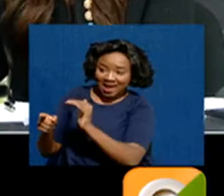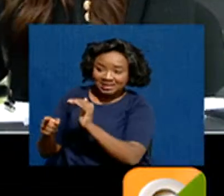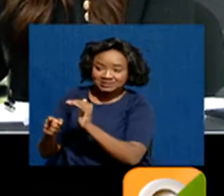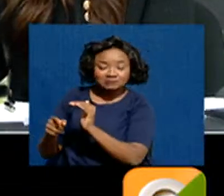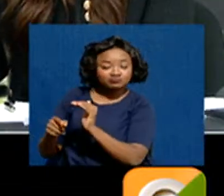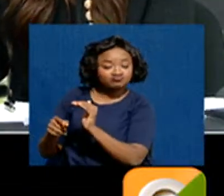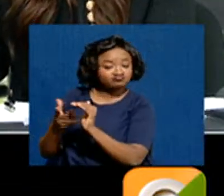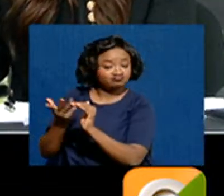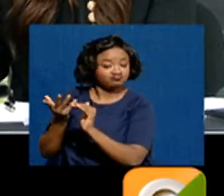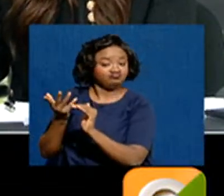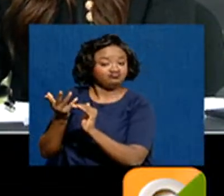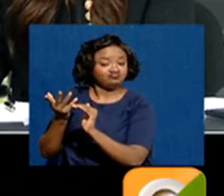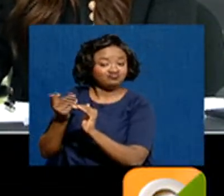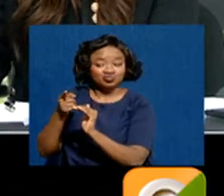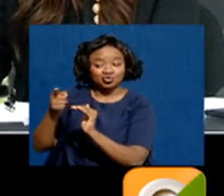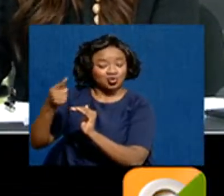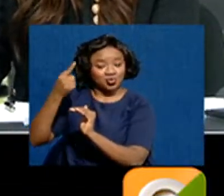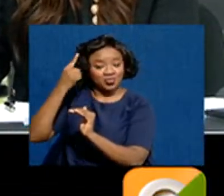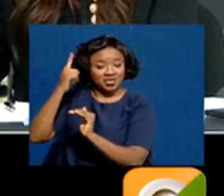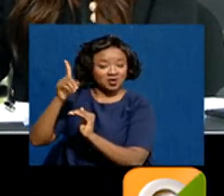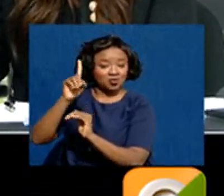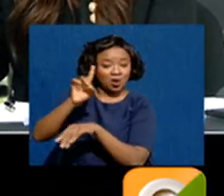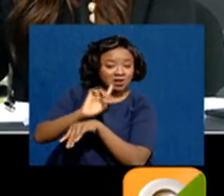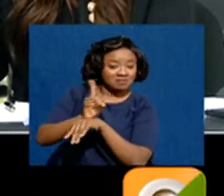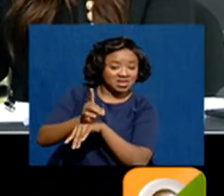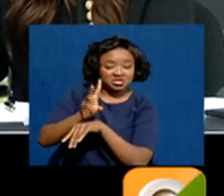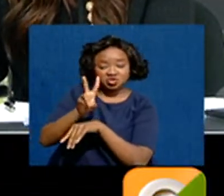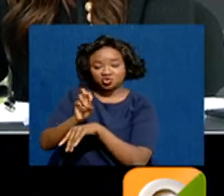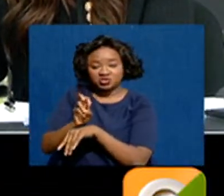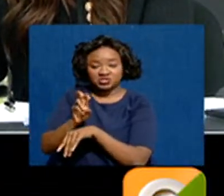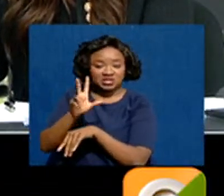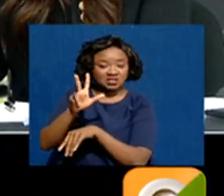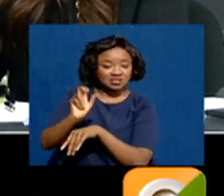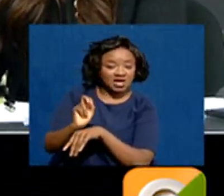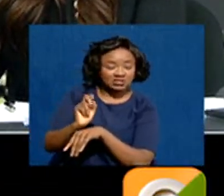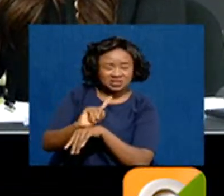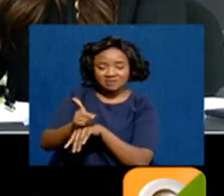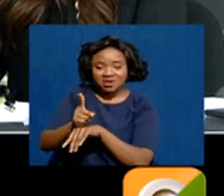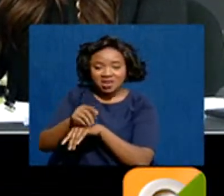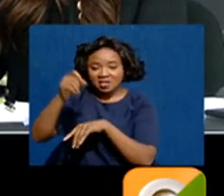the standard that's acceptable? A 1 minute leak, 20 minutes, 30 minutes?